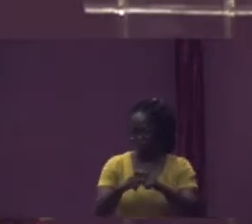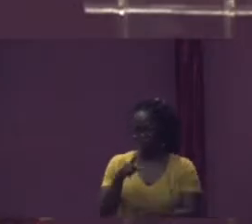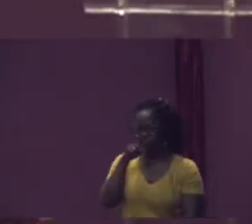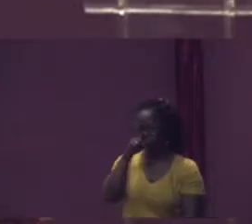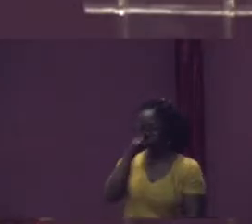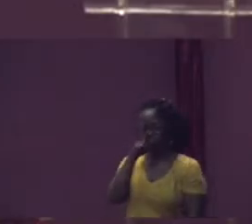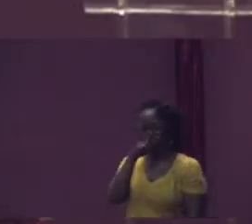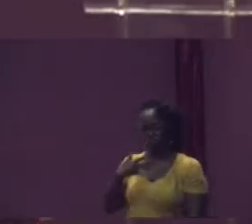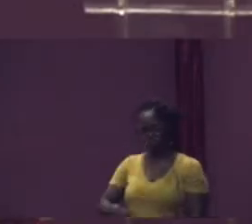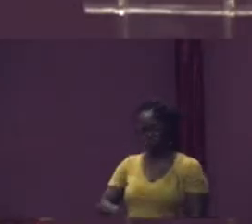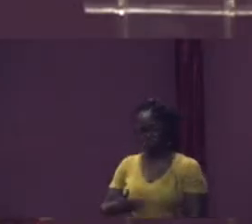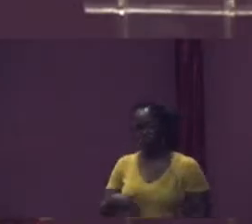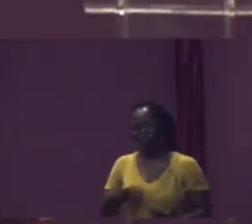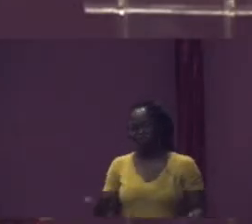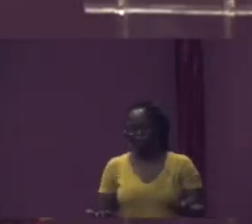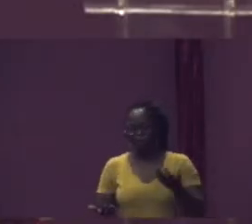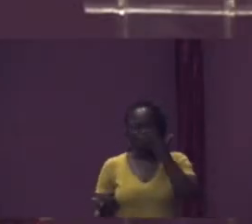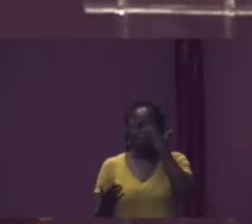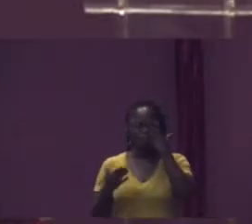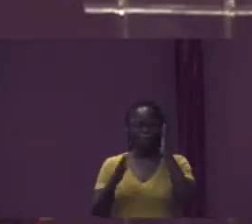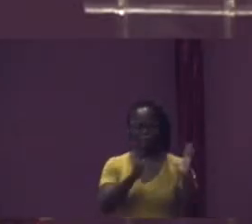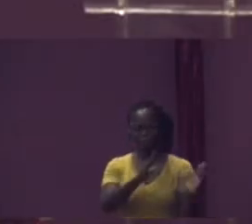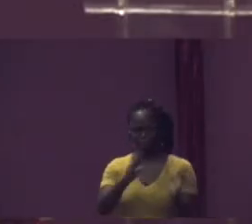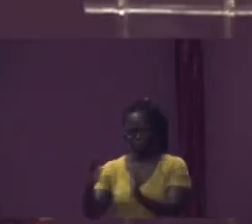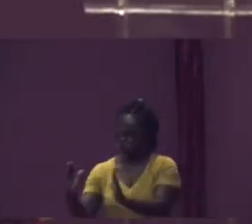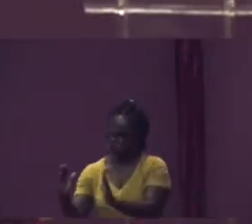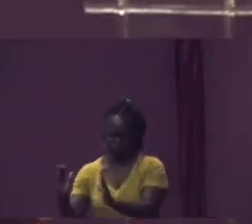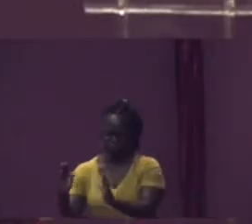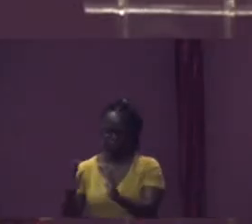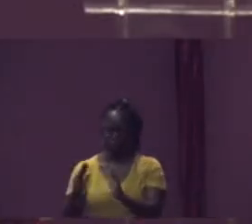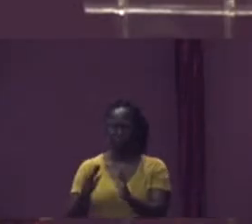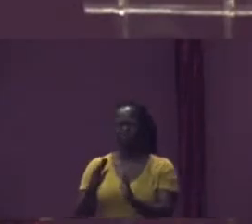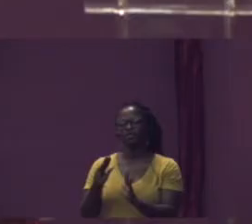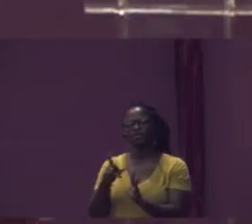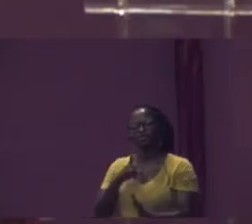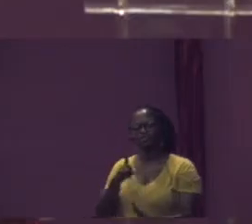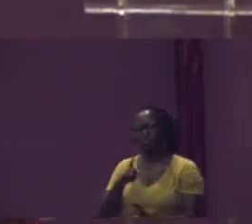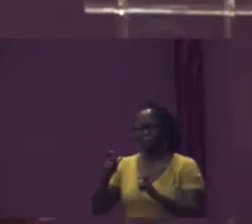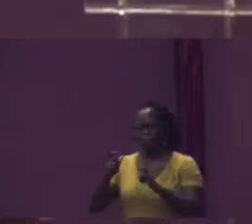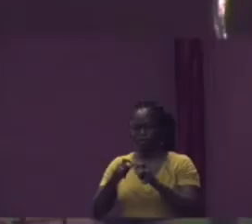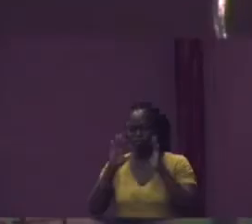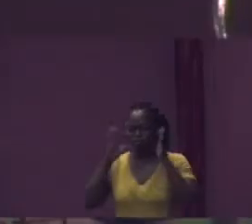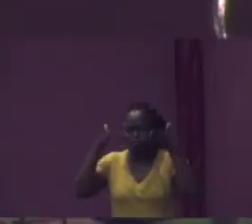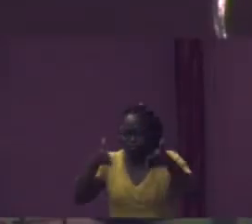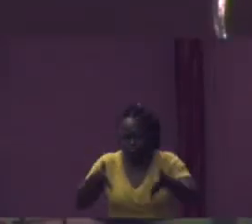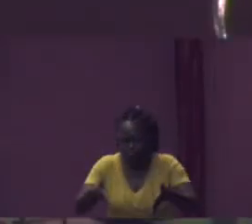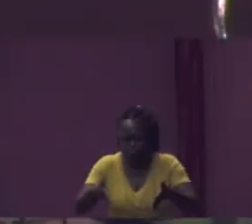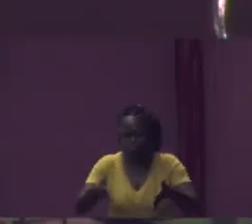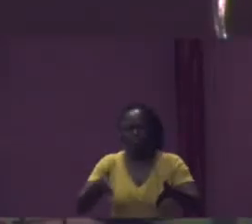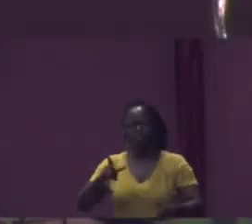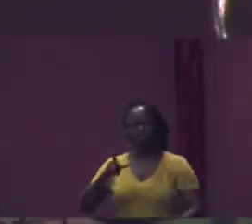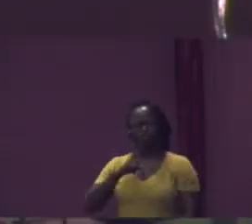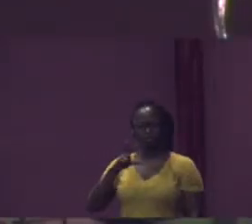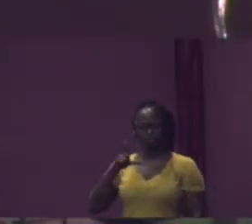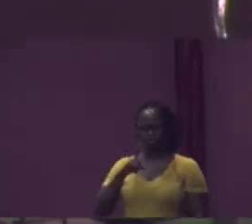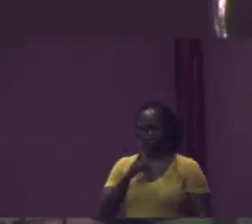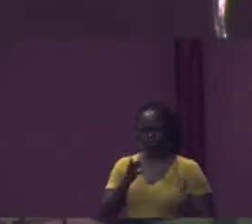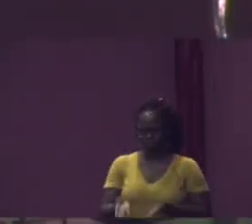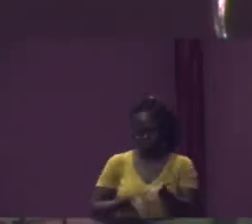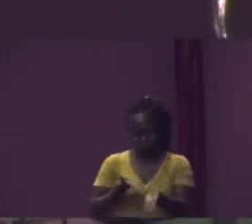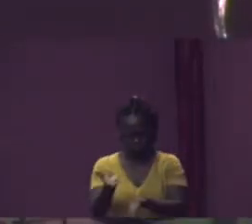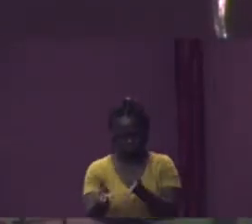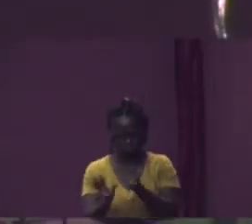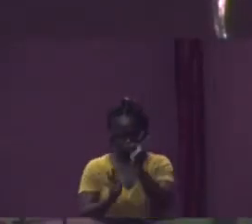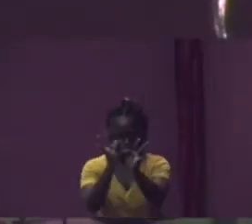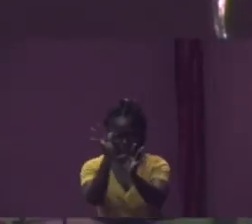mid-century, only select physicians had adopted specialist discourses and identities. They rarely referred to technological interventions